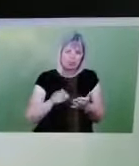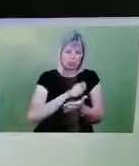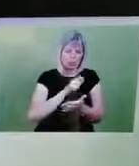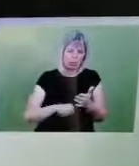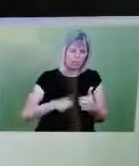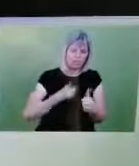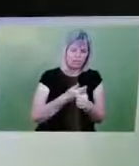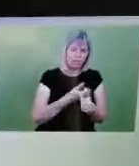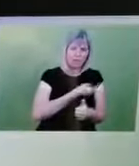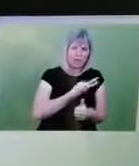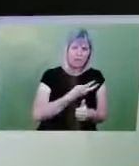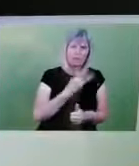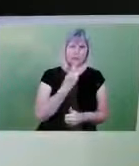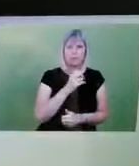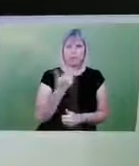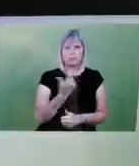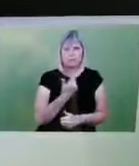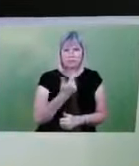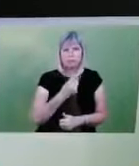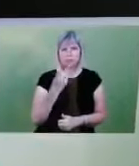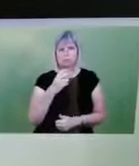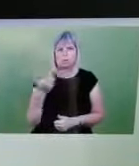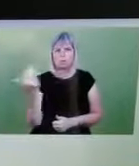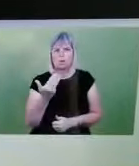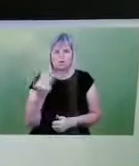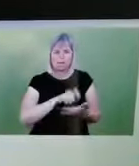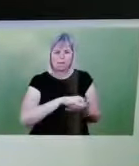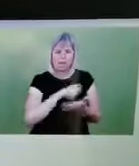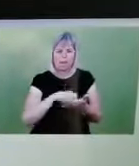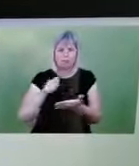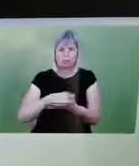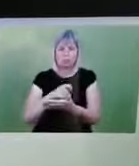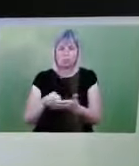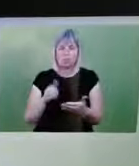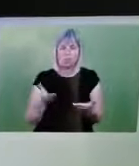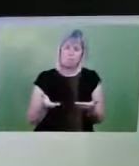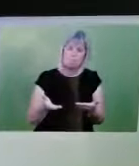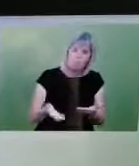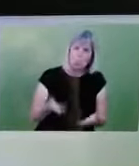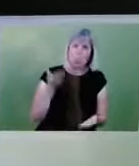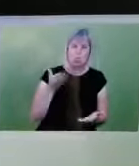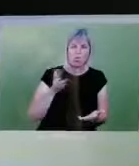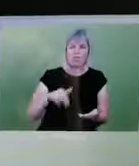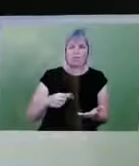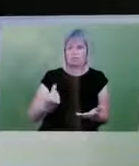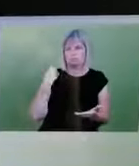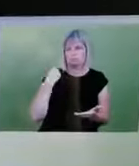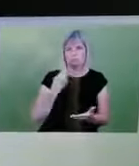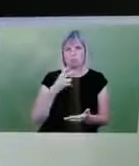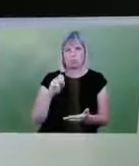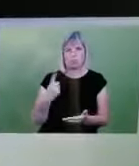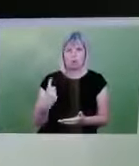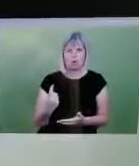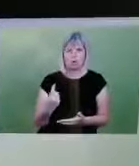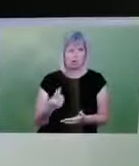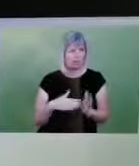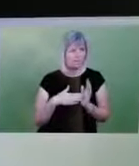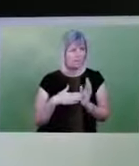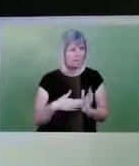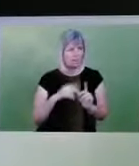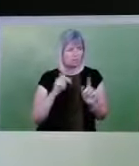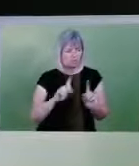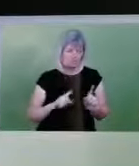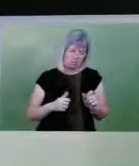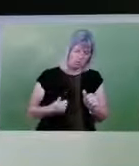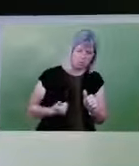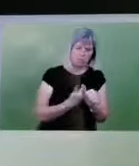general elections, more than at any time since 2001. Millions of people prepared to back Jeremy Corbyn's radical manifesto, including